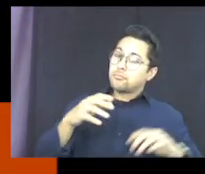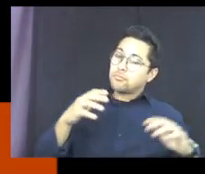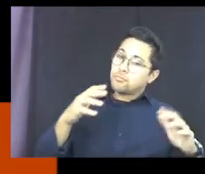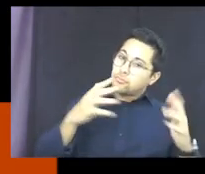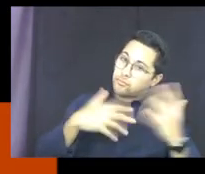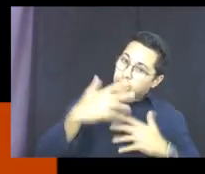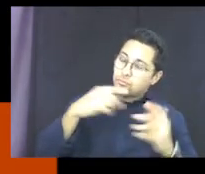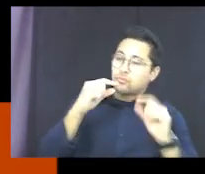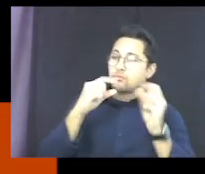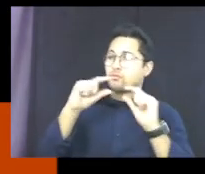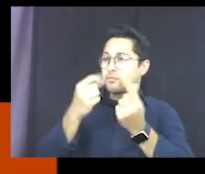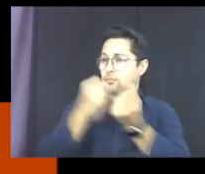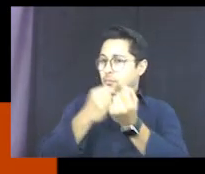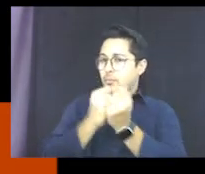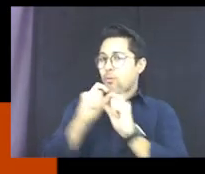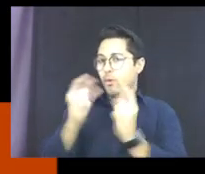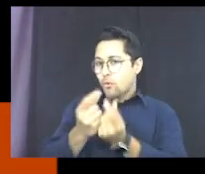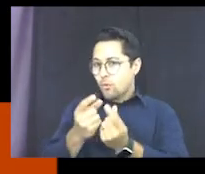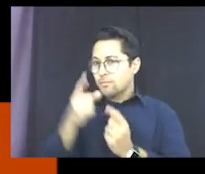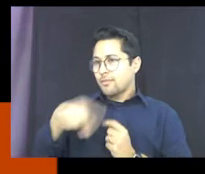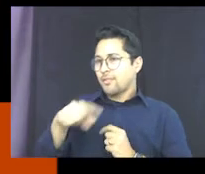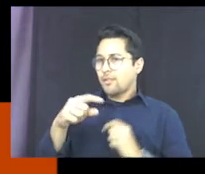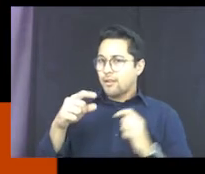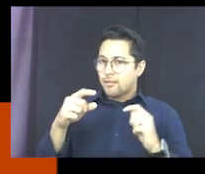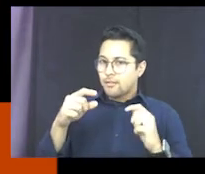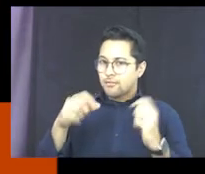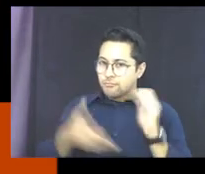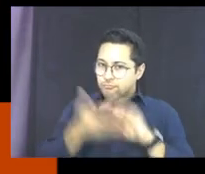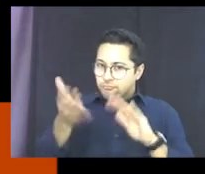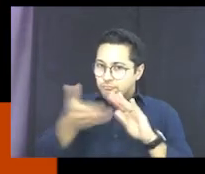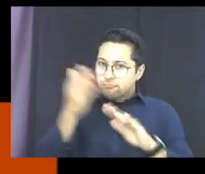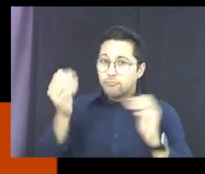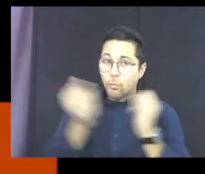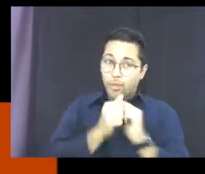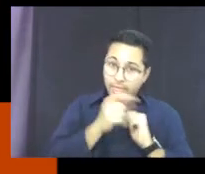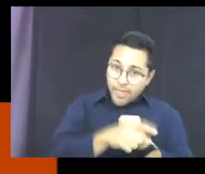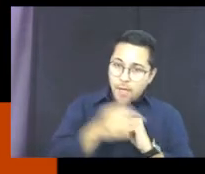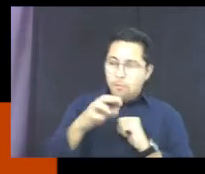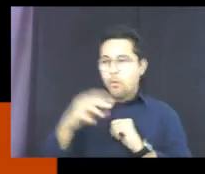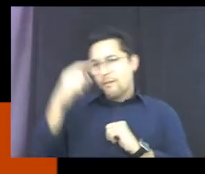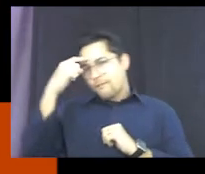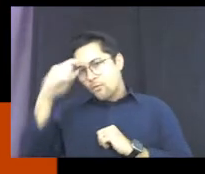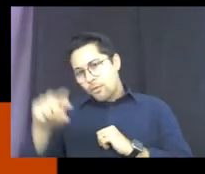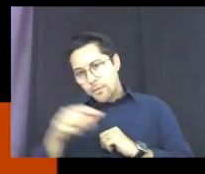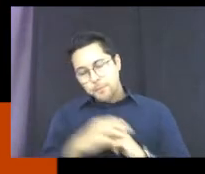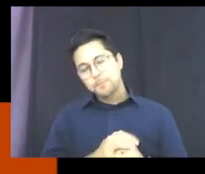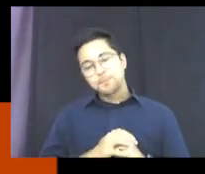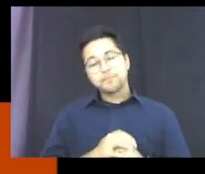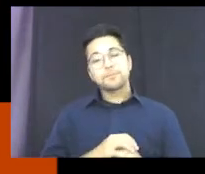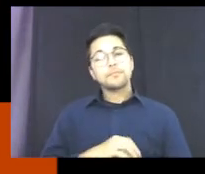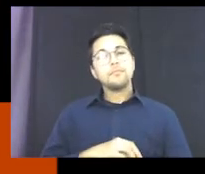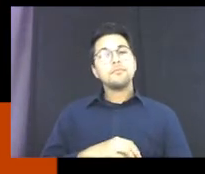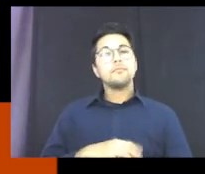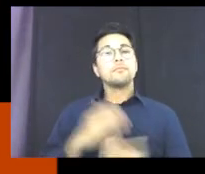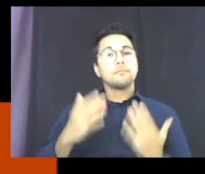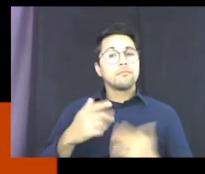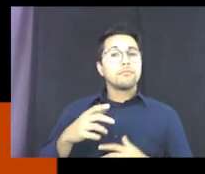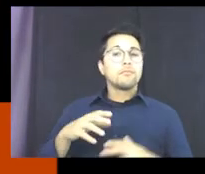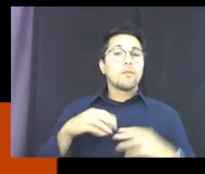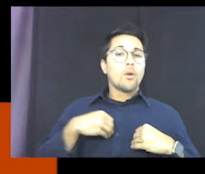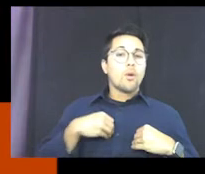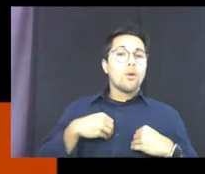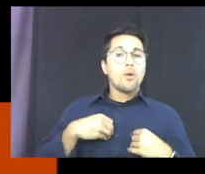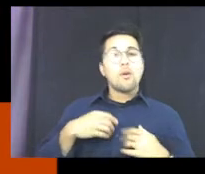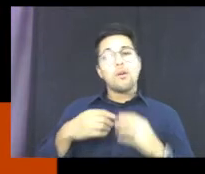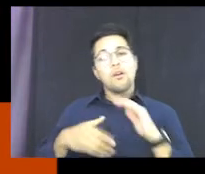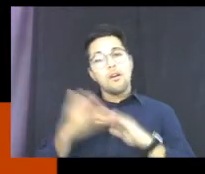support groups they have organized with them or on their behalf. They may be owned and operated